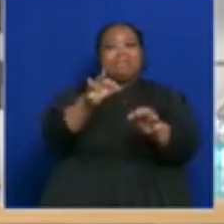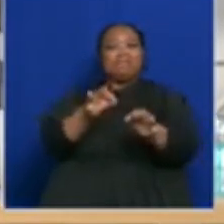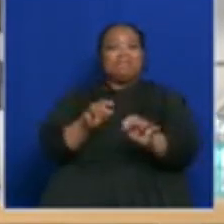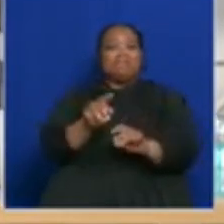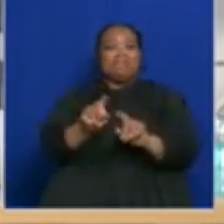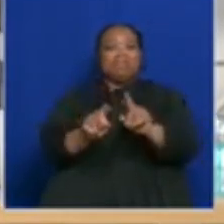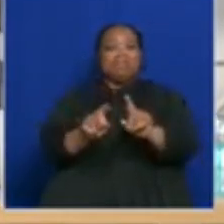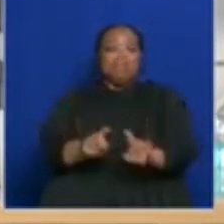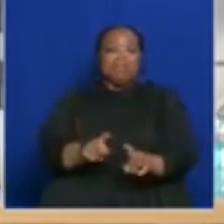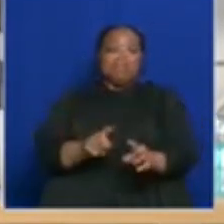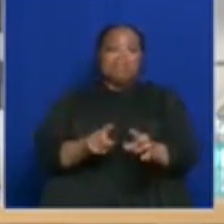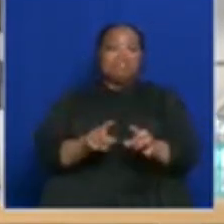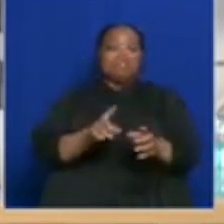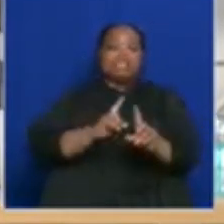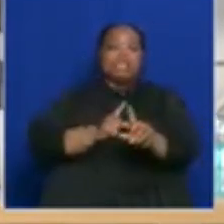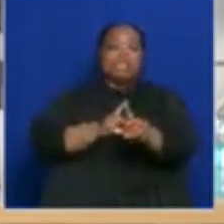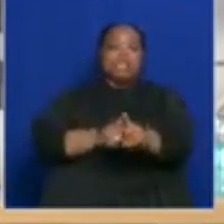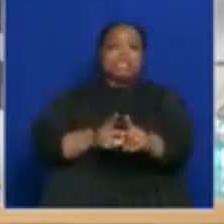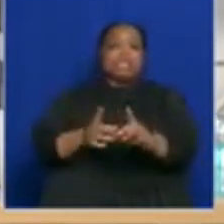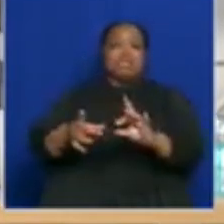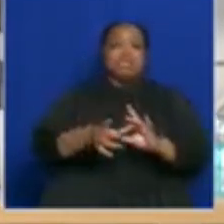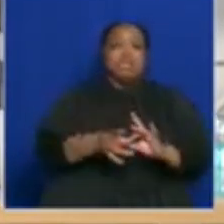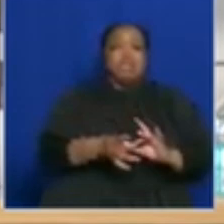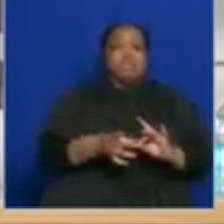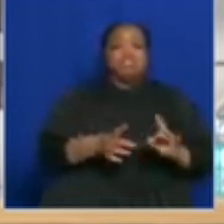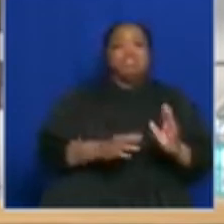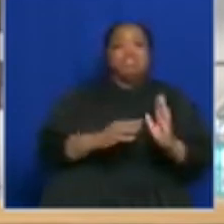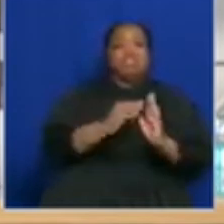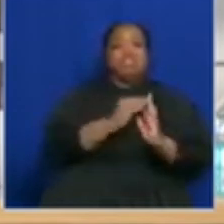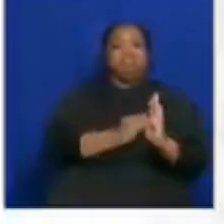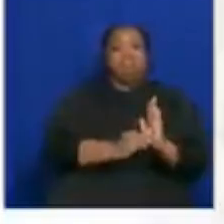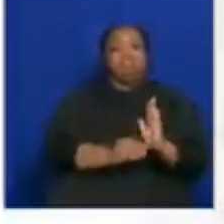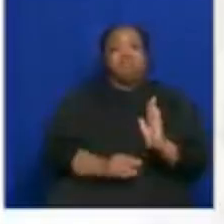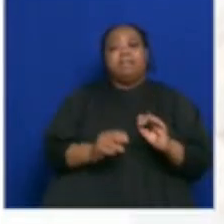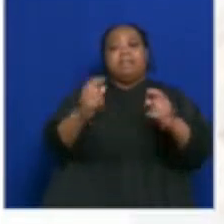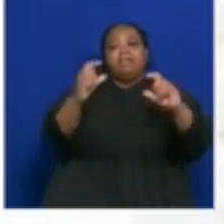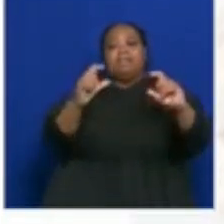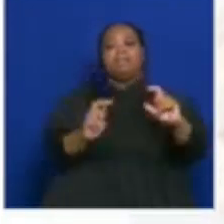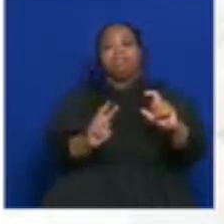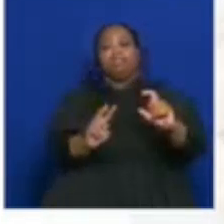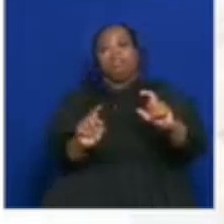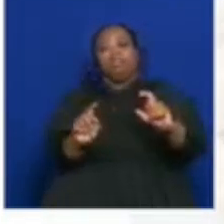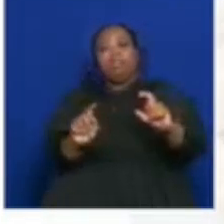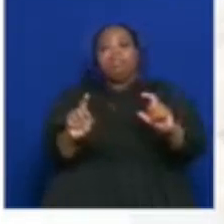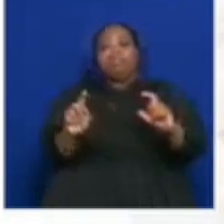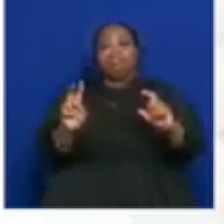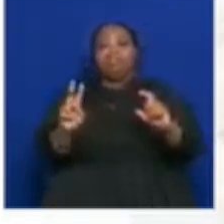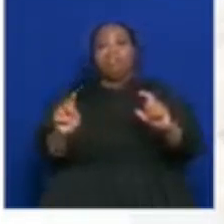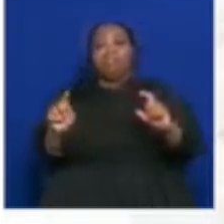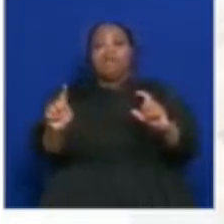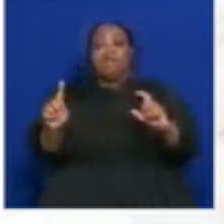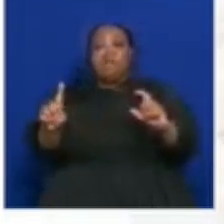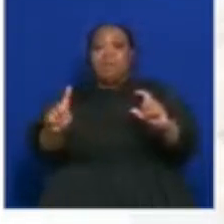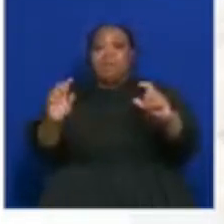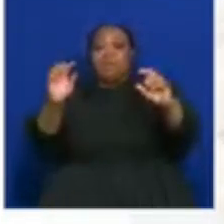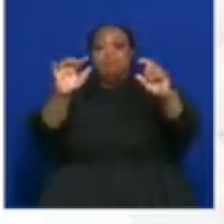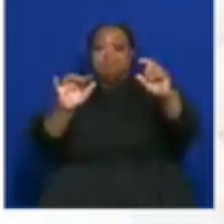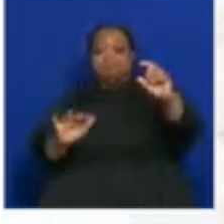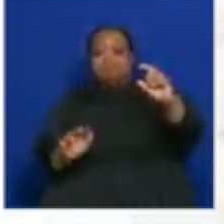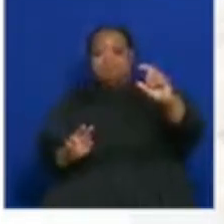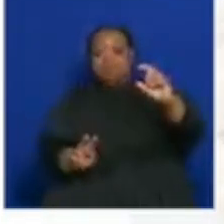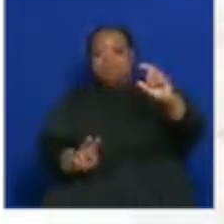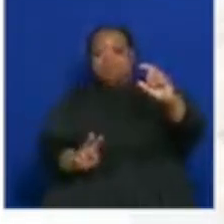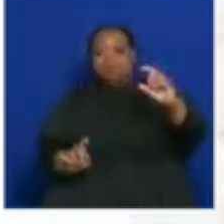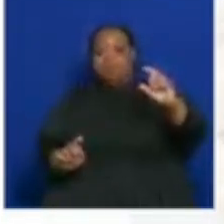relationships set out in paragraphs 2.2.1 to paragraph 2.2.7. Your response, as I